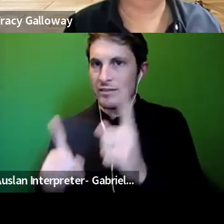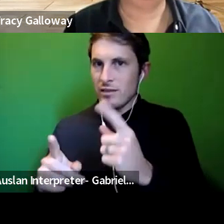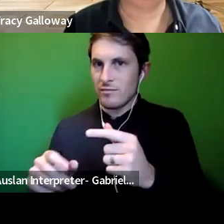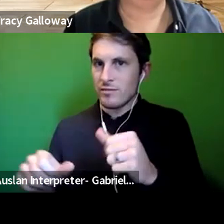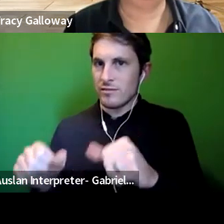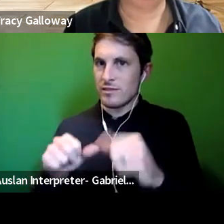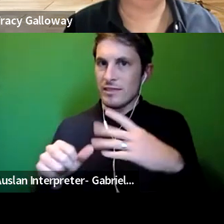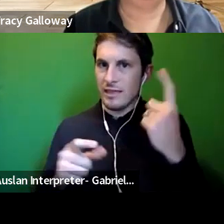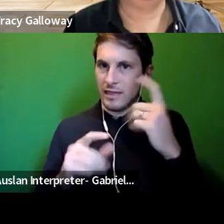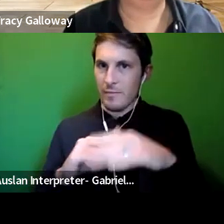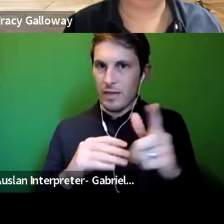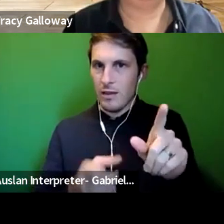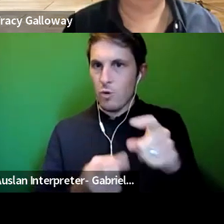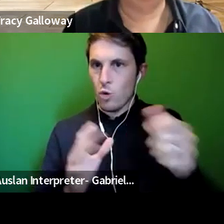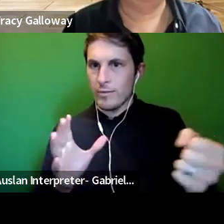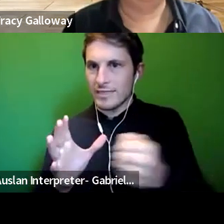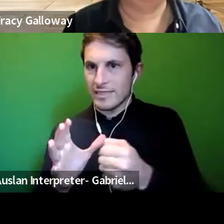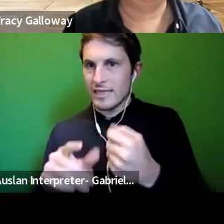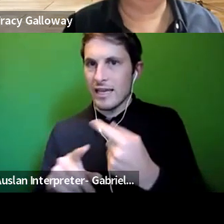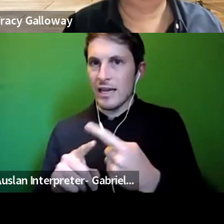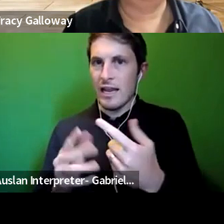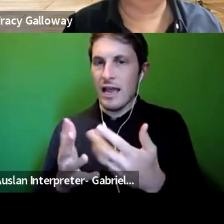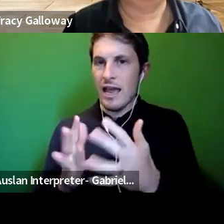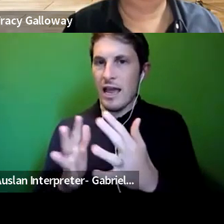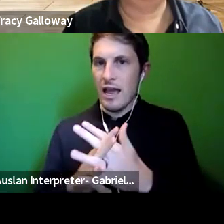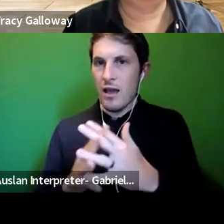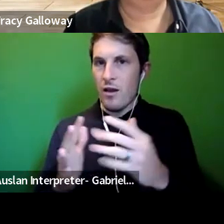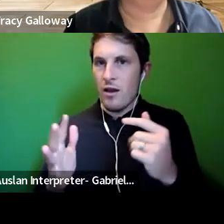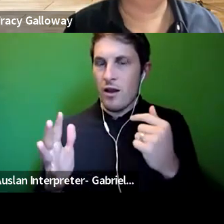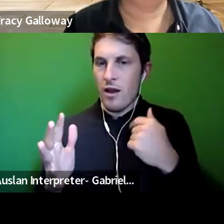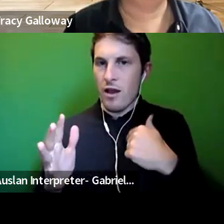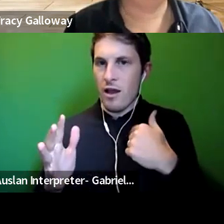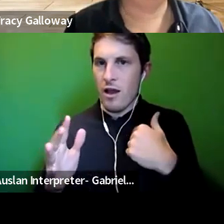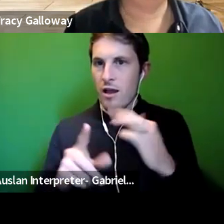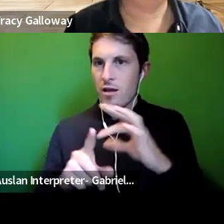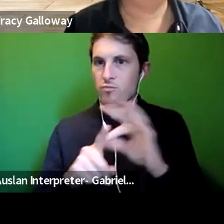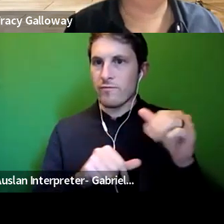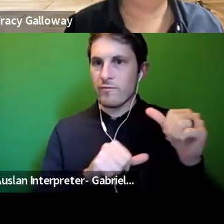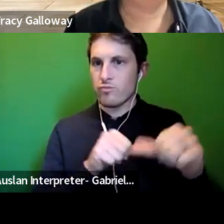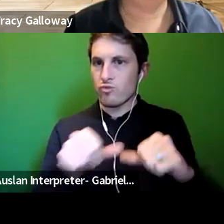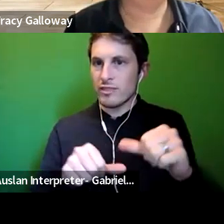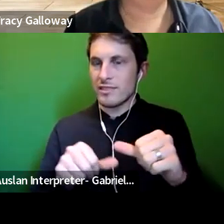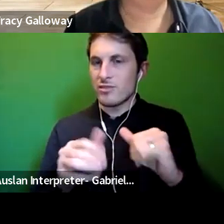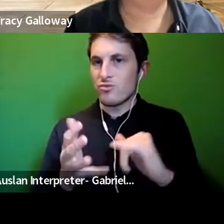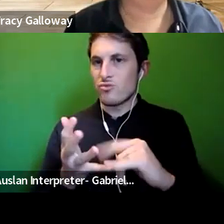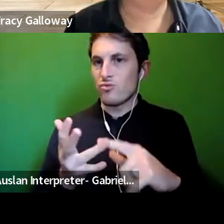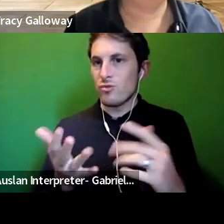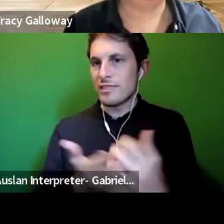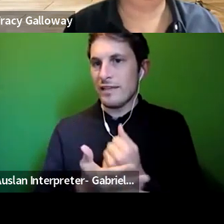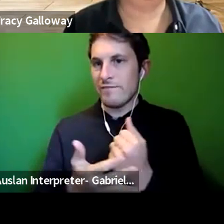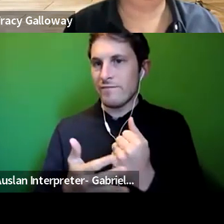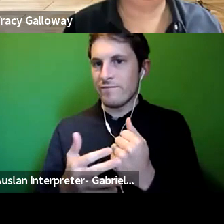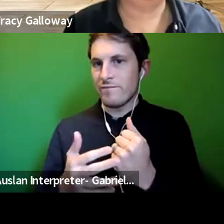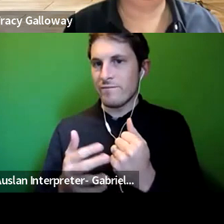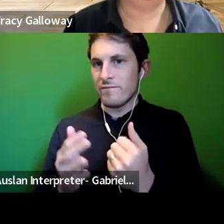procurement, and I've got to think, like, how do I reach right back into the process so I can take the burden of that conversation